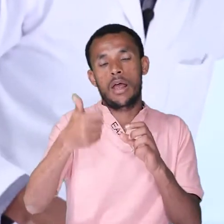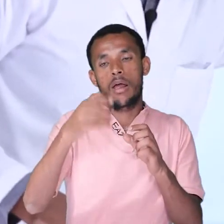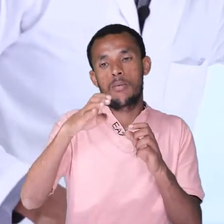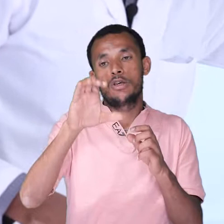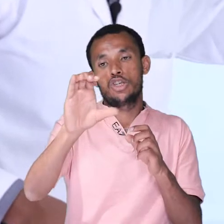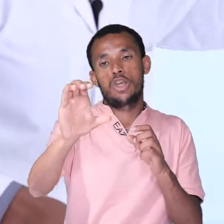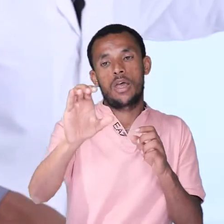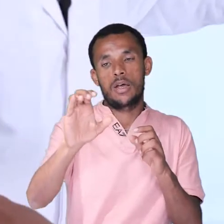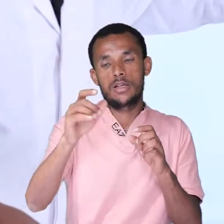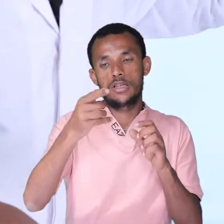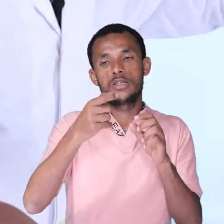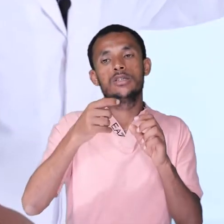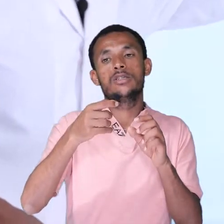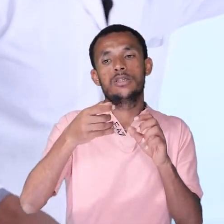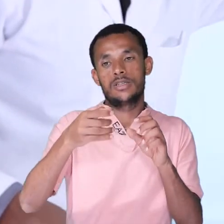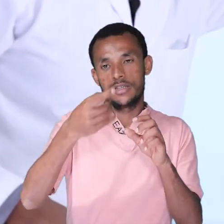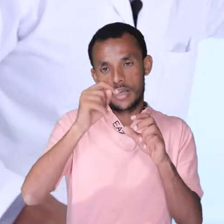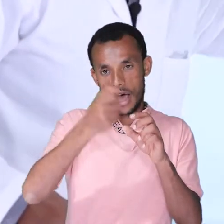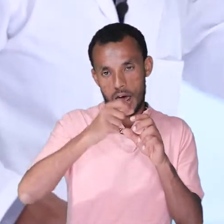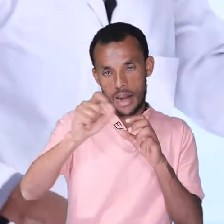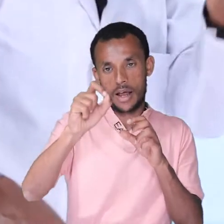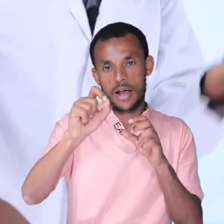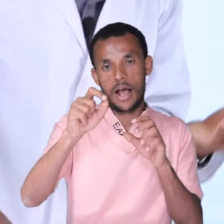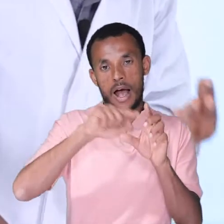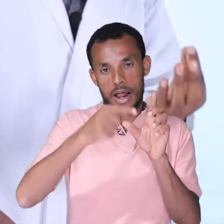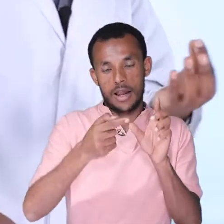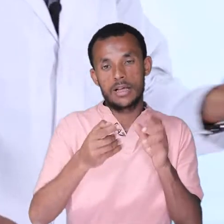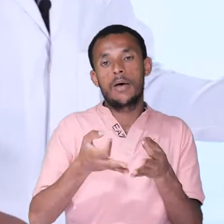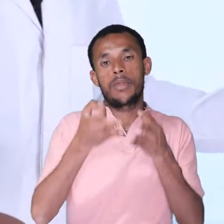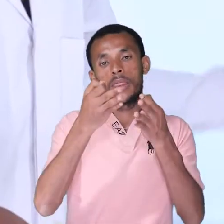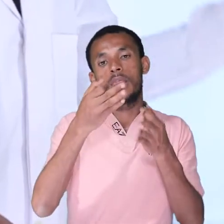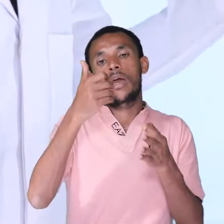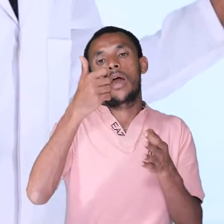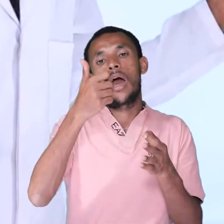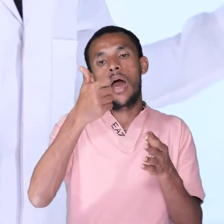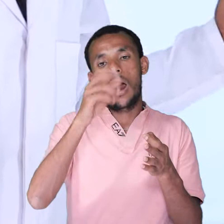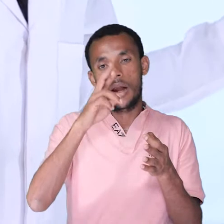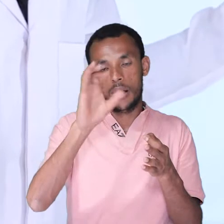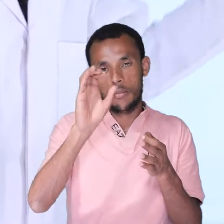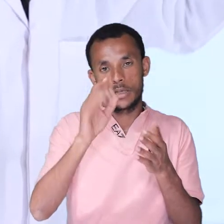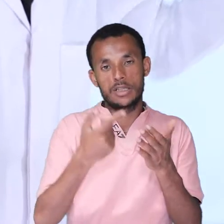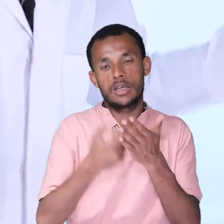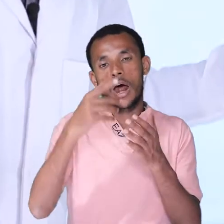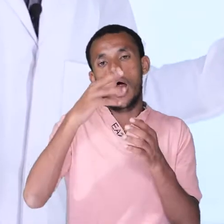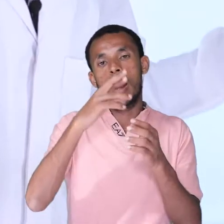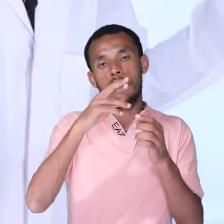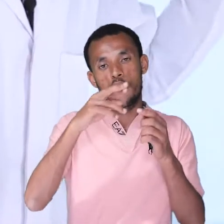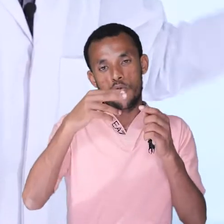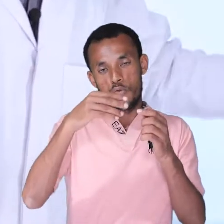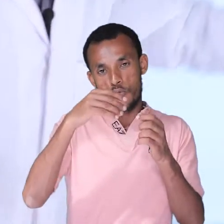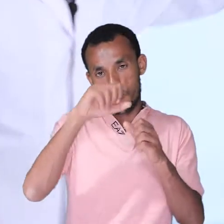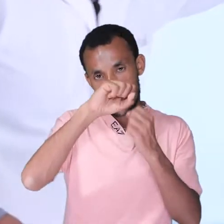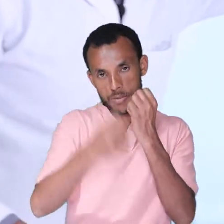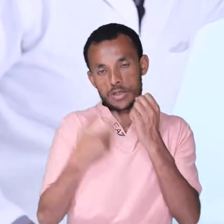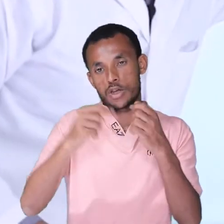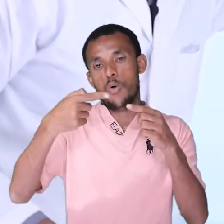ABC is the arc inscribed this angle, but subtending arc means the arc formed by the opposites of the